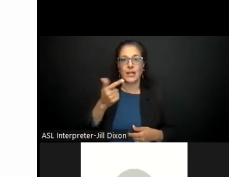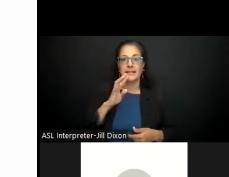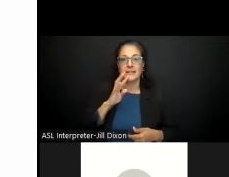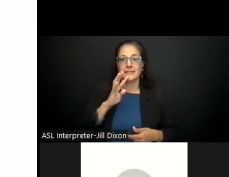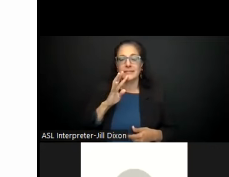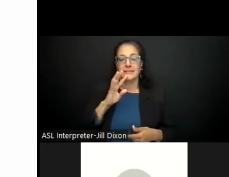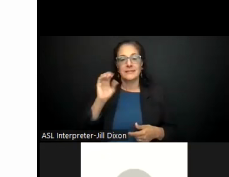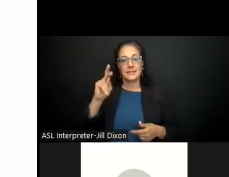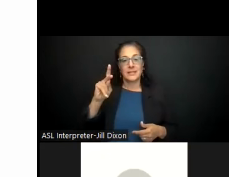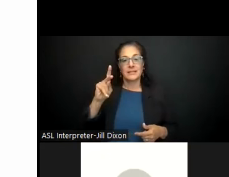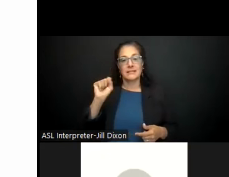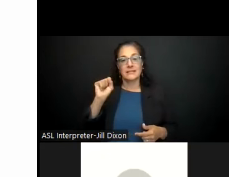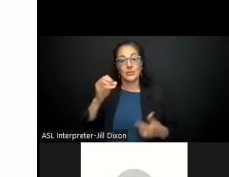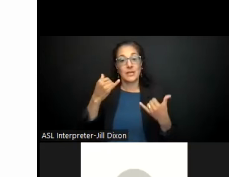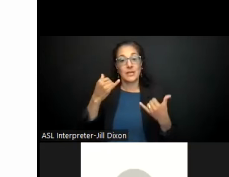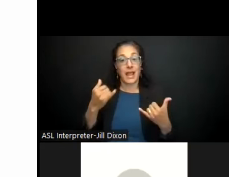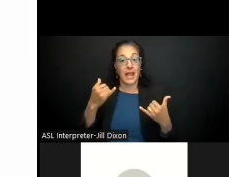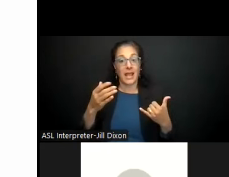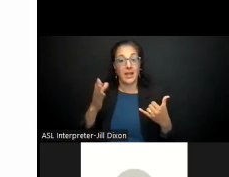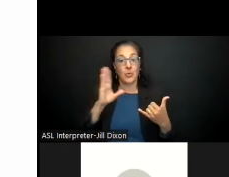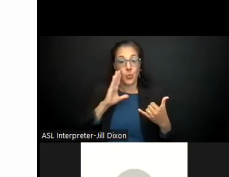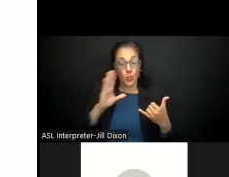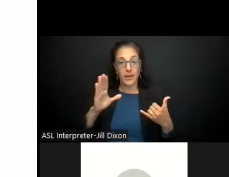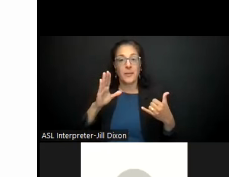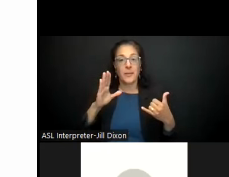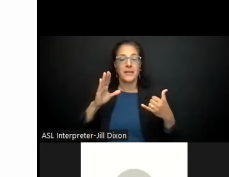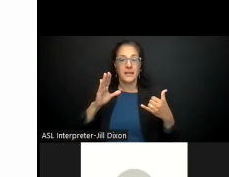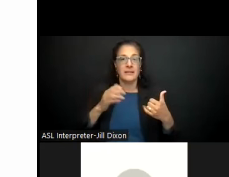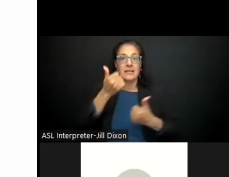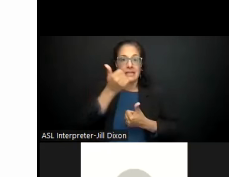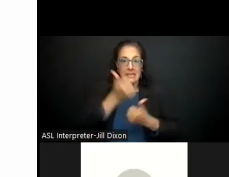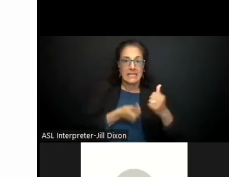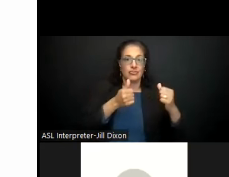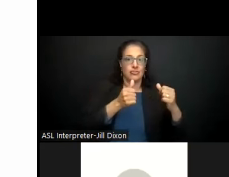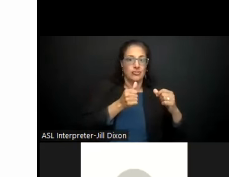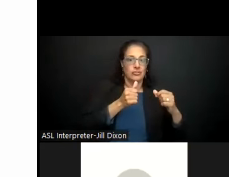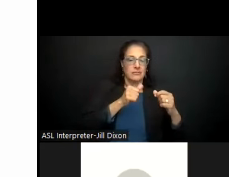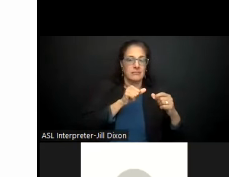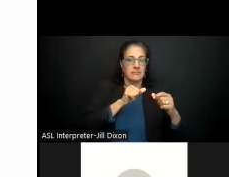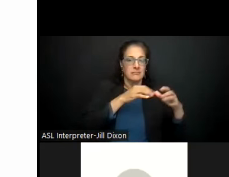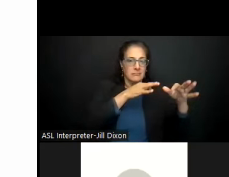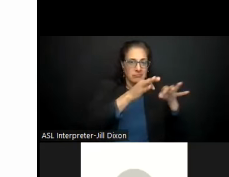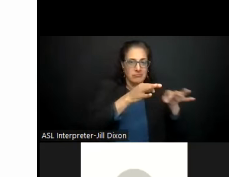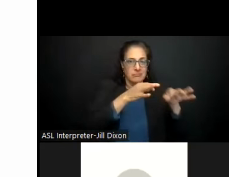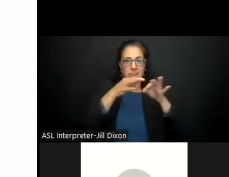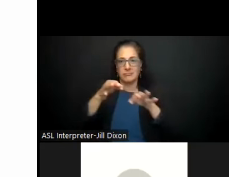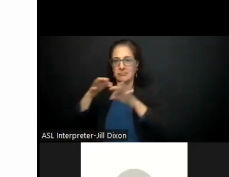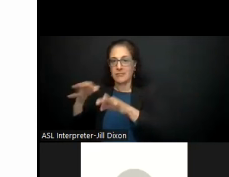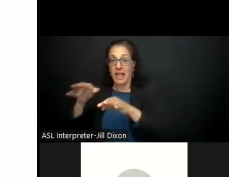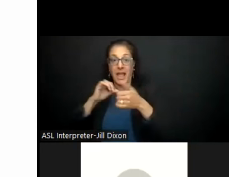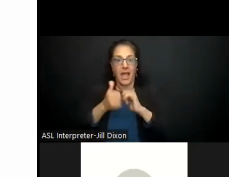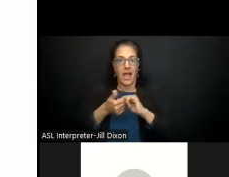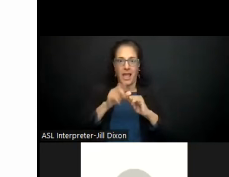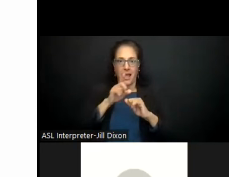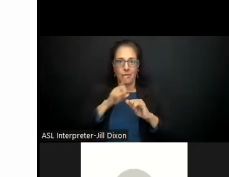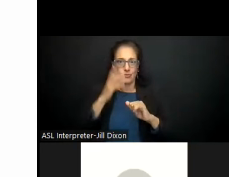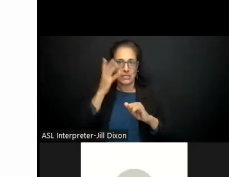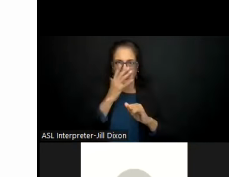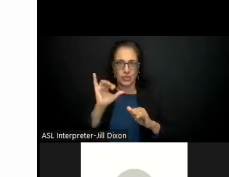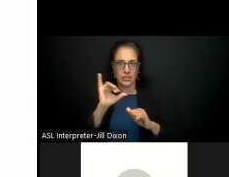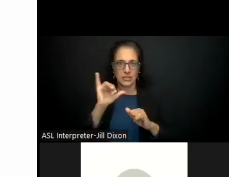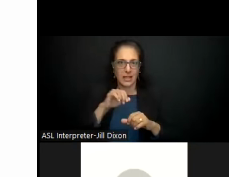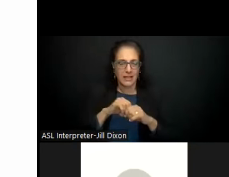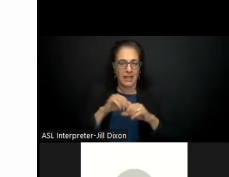Okay, so now we're going to be walking through each scenario and how it hits the ground in our area. We're going to be walking through